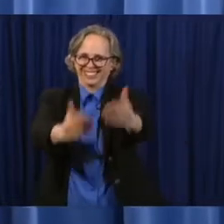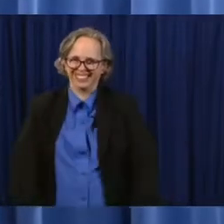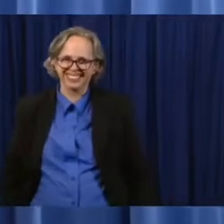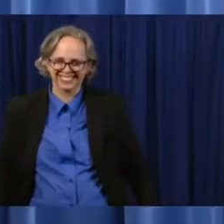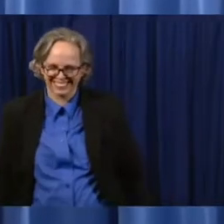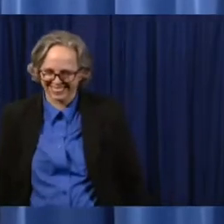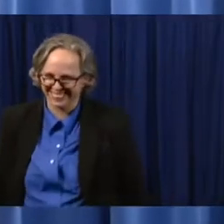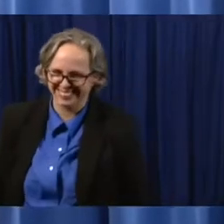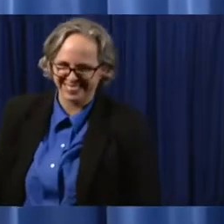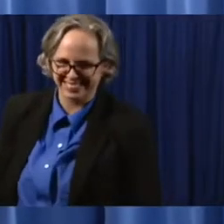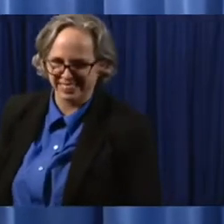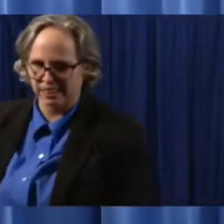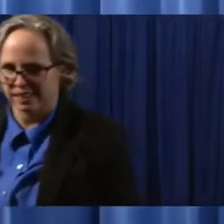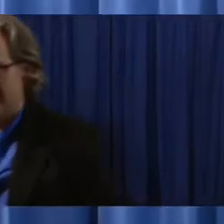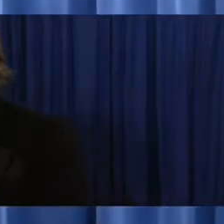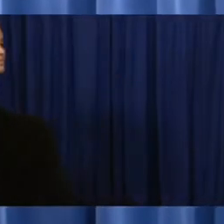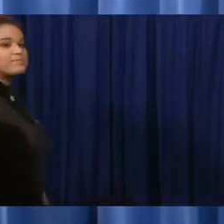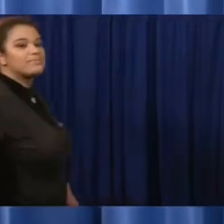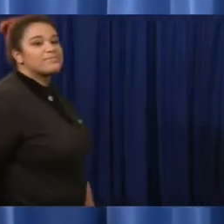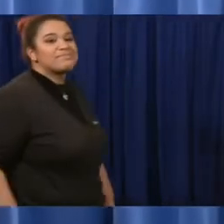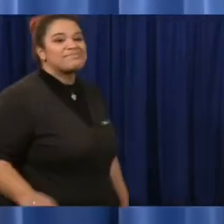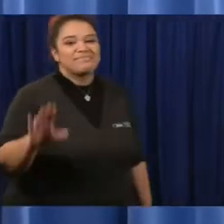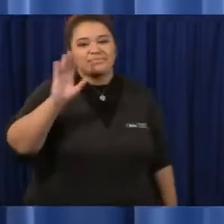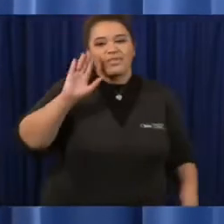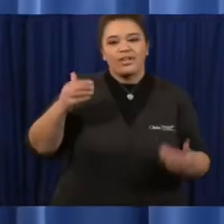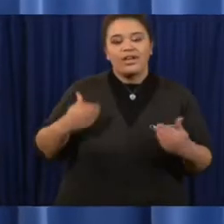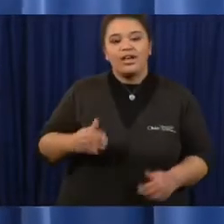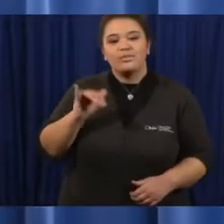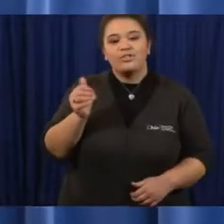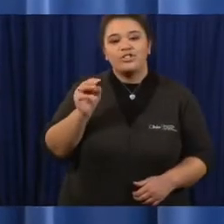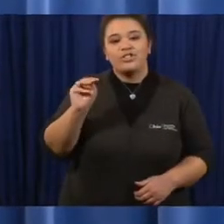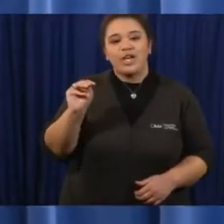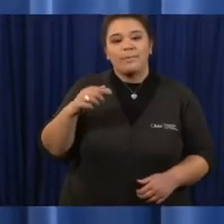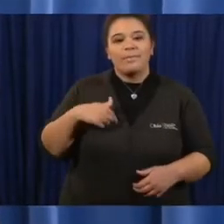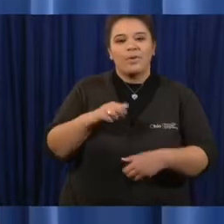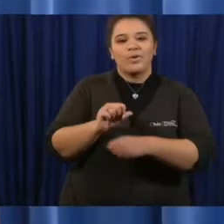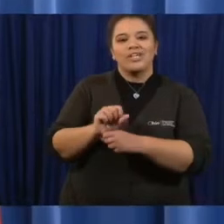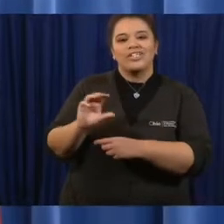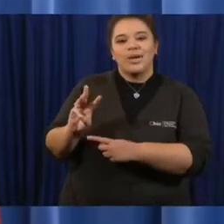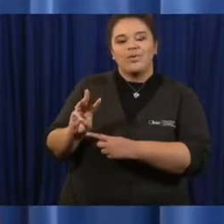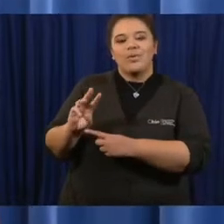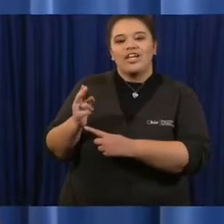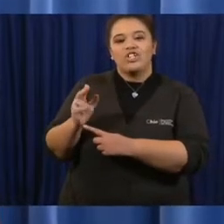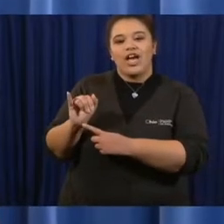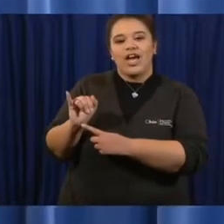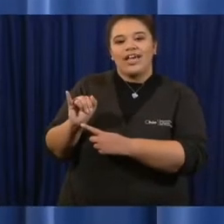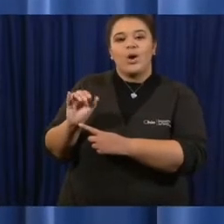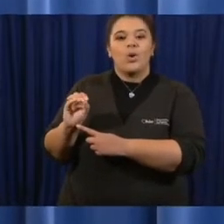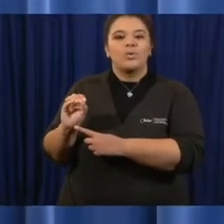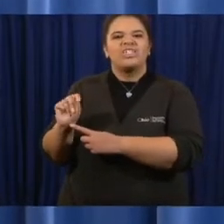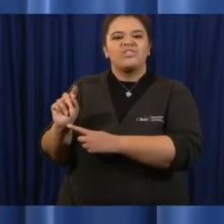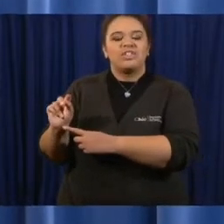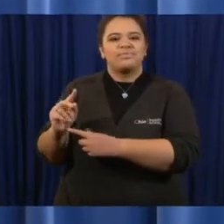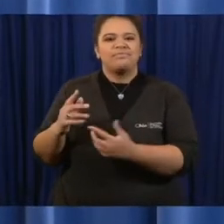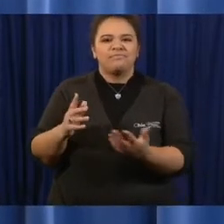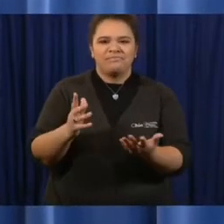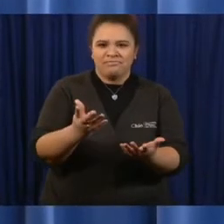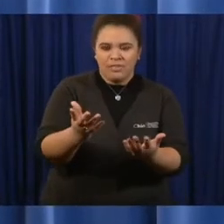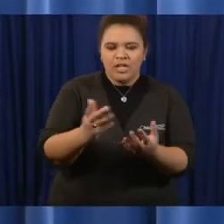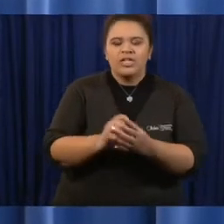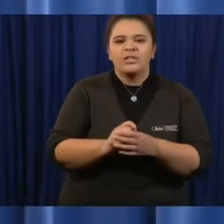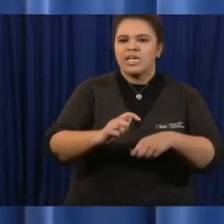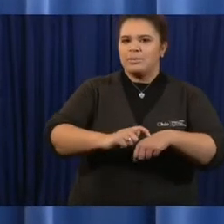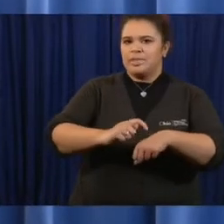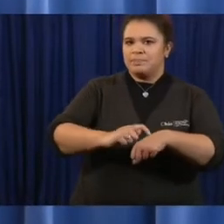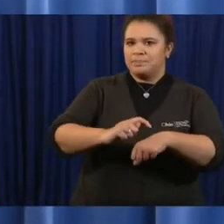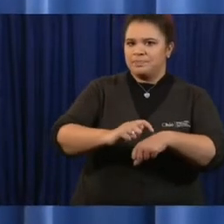Thank you, Governor. Jim Oddie from WHIO-TV. Doctor, or the Governor, I want to be clear about timing. Those procedures that